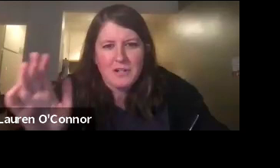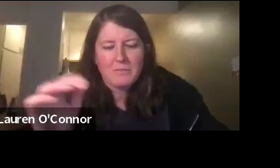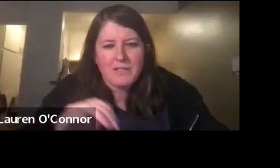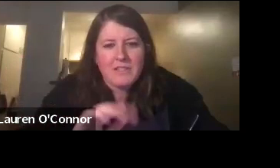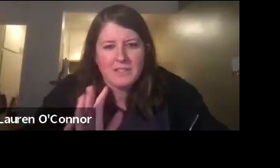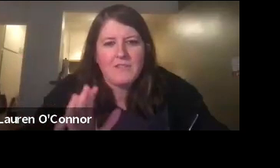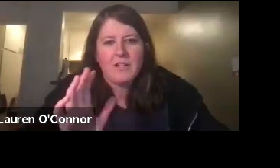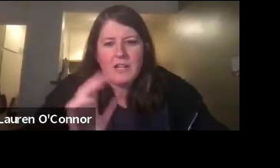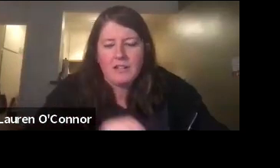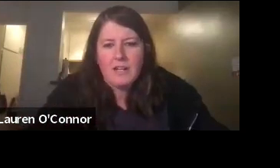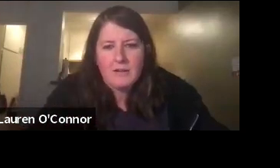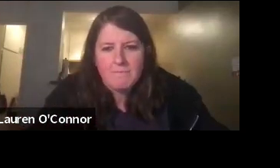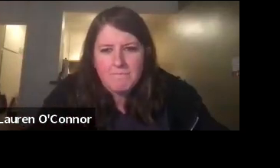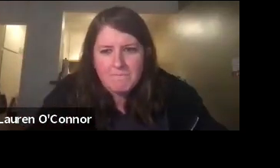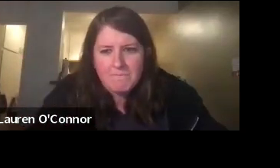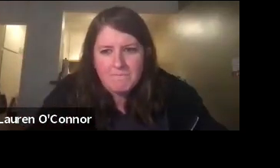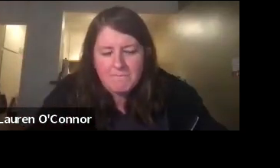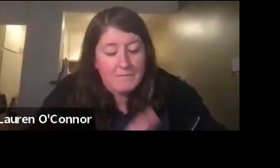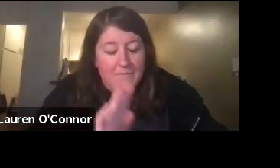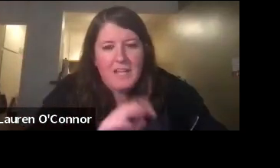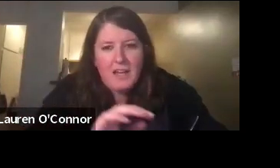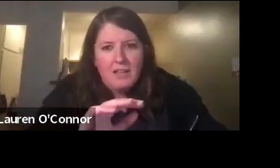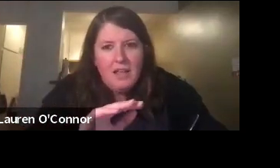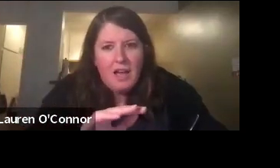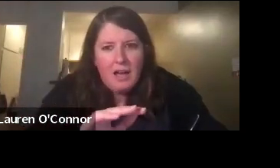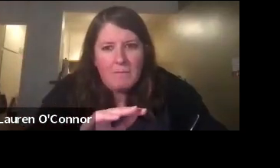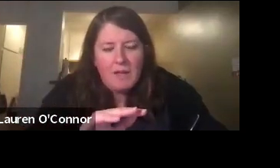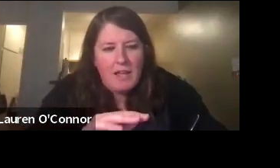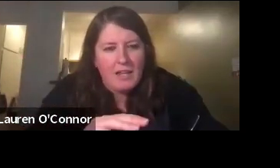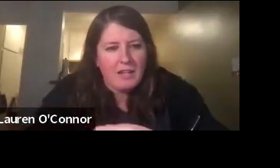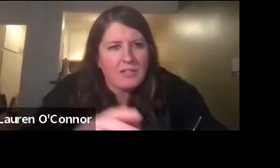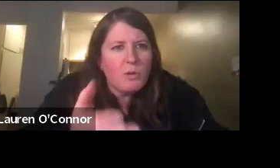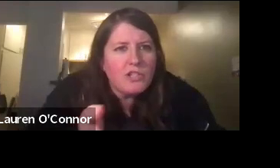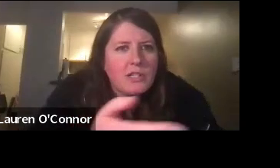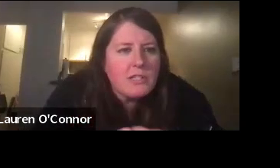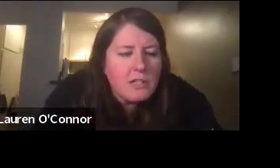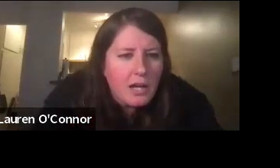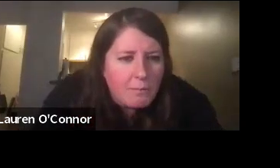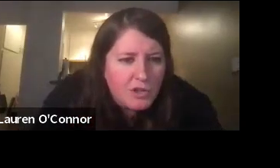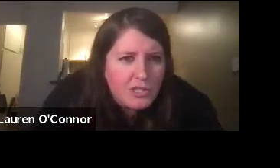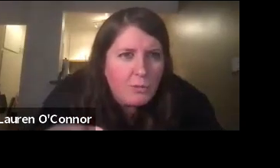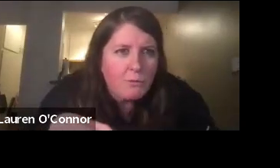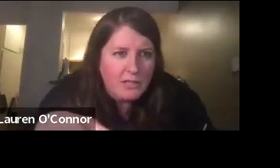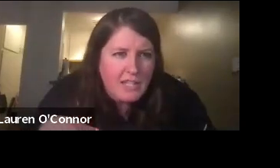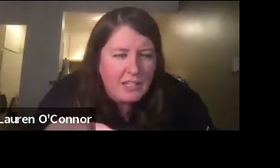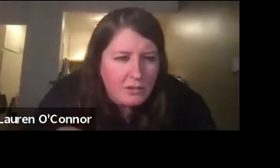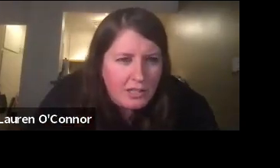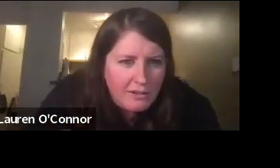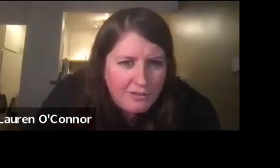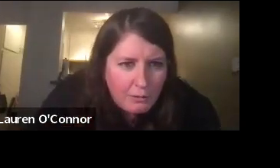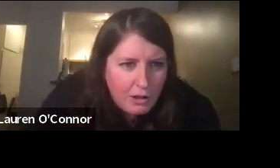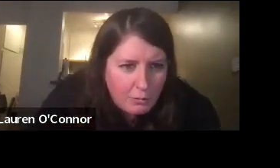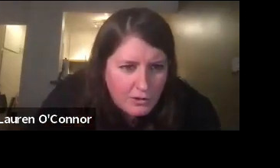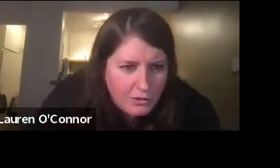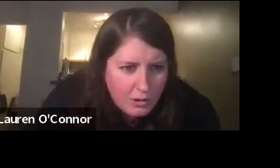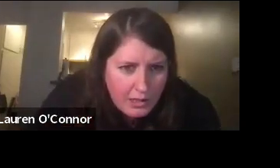the script. It's very yeah. And so I'll just so everyone is kind, you know, can kind